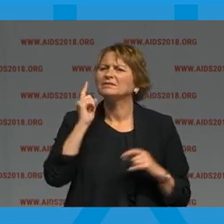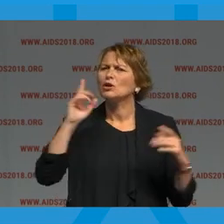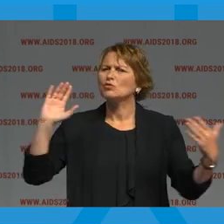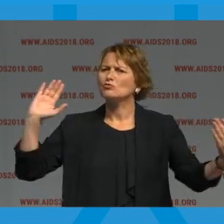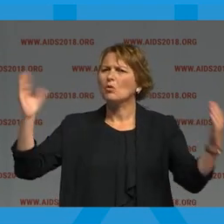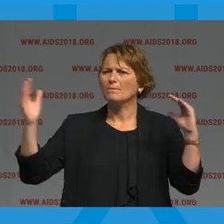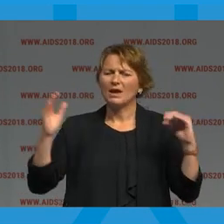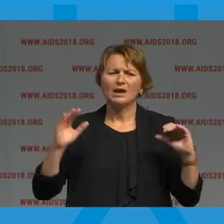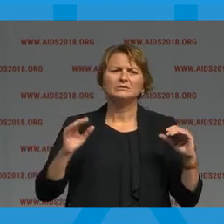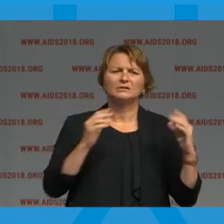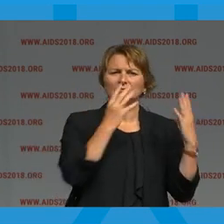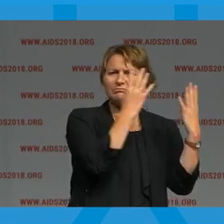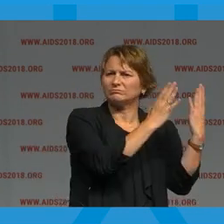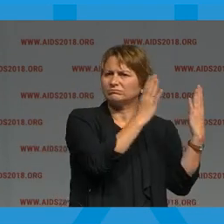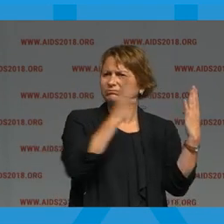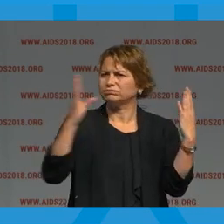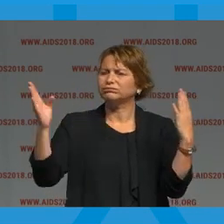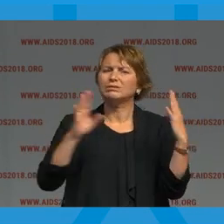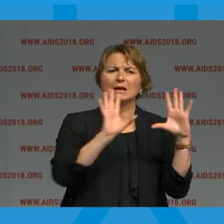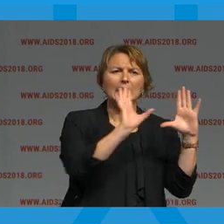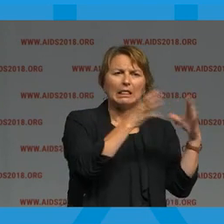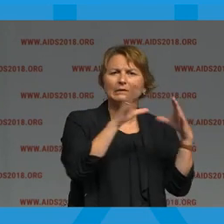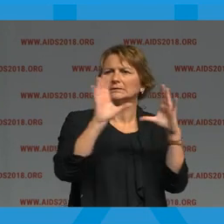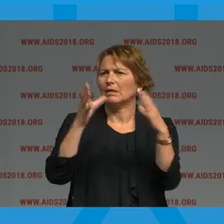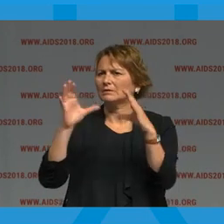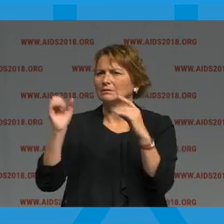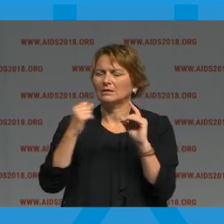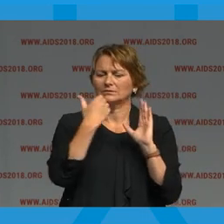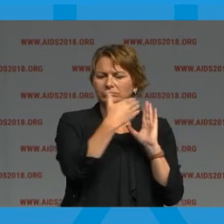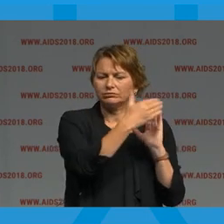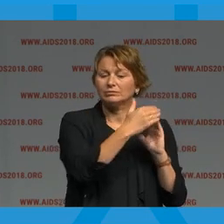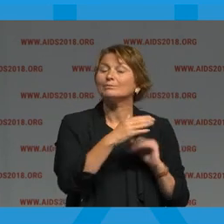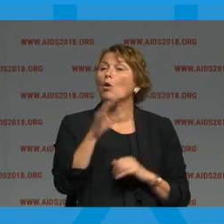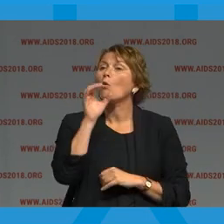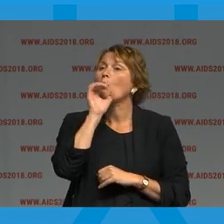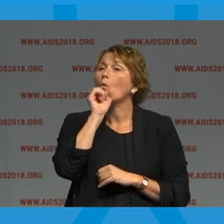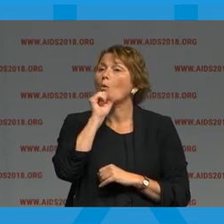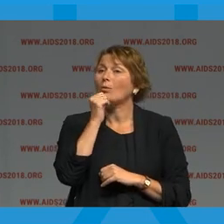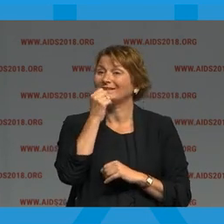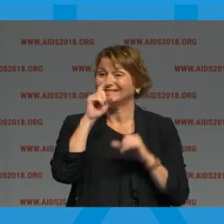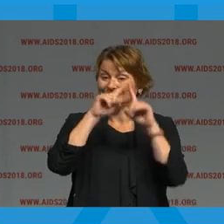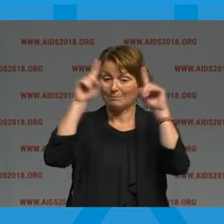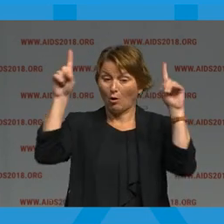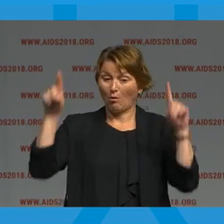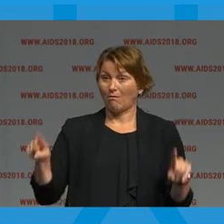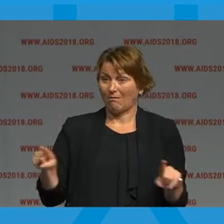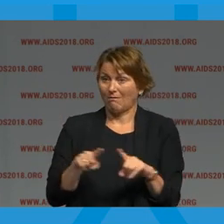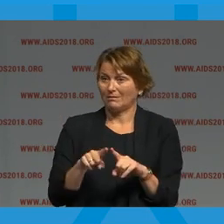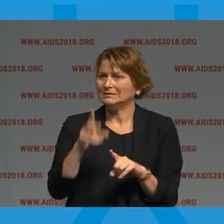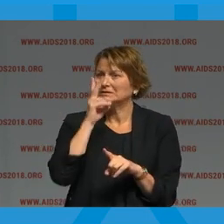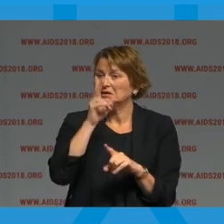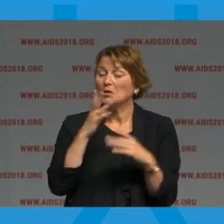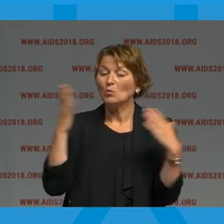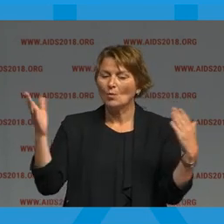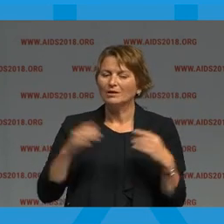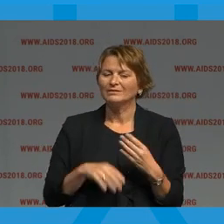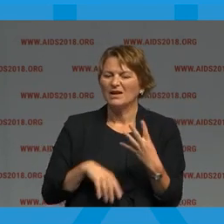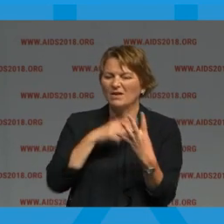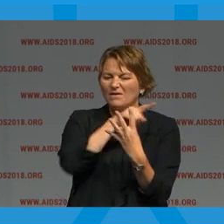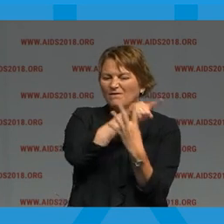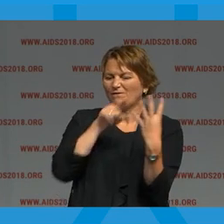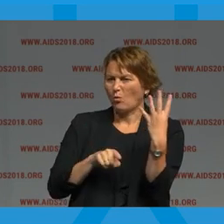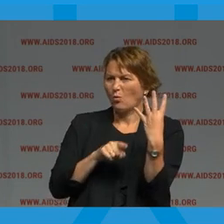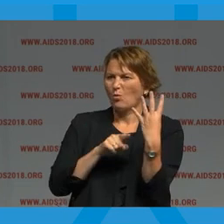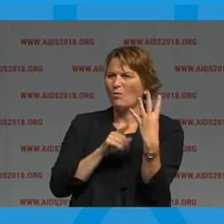different classes. And in the orange box that you can see, there are the four integrase